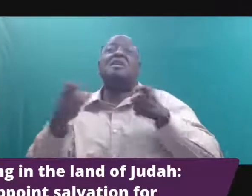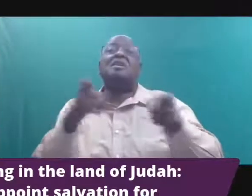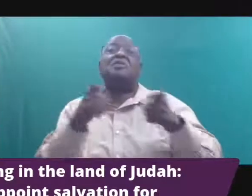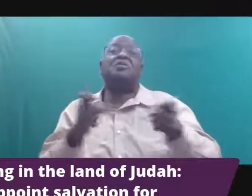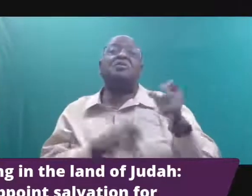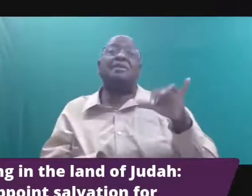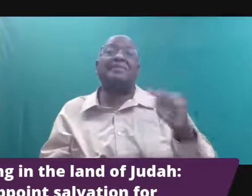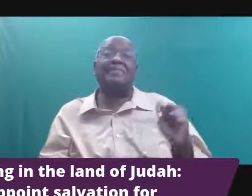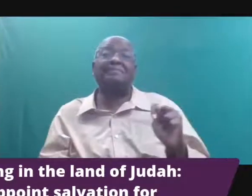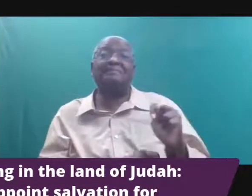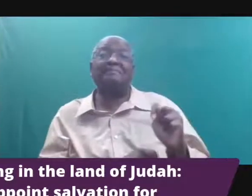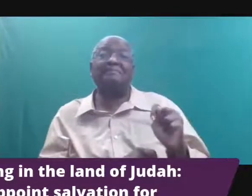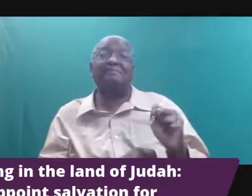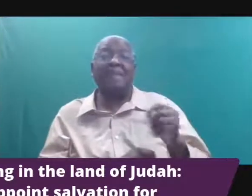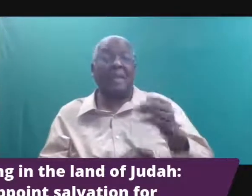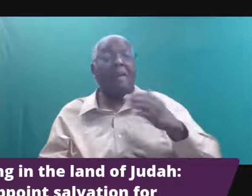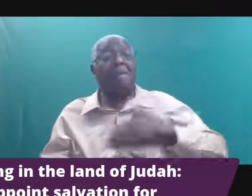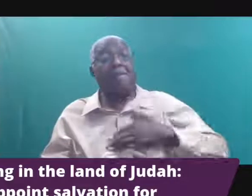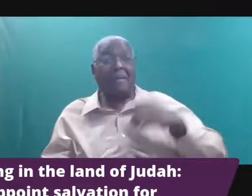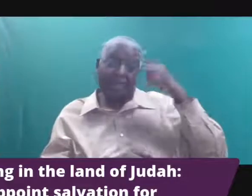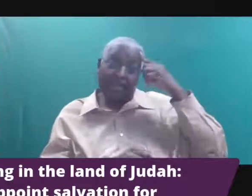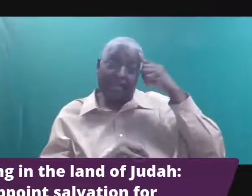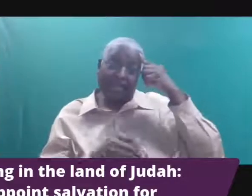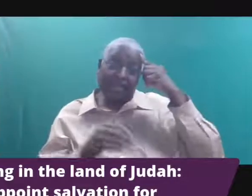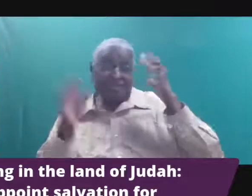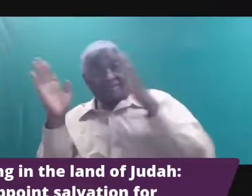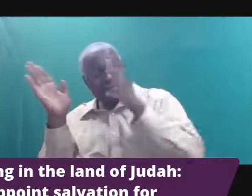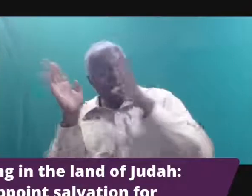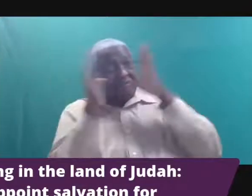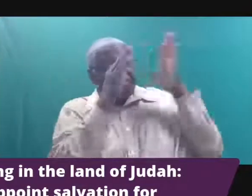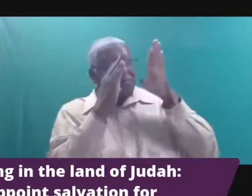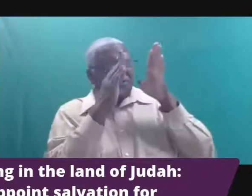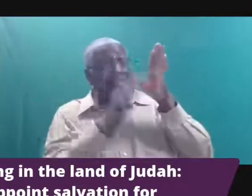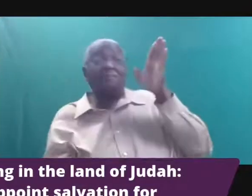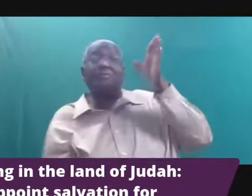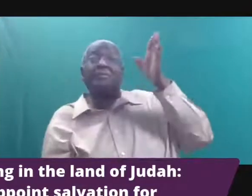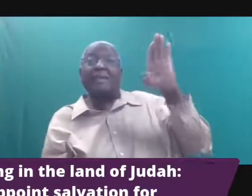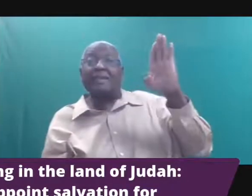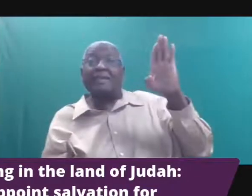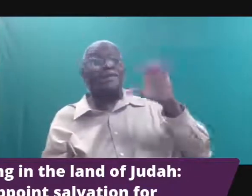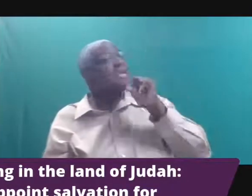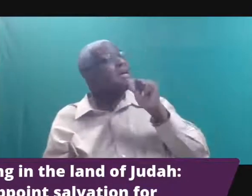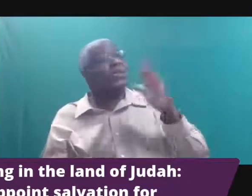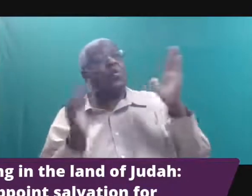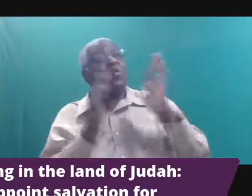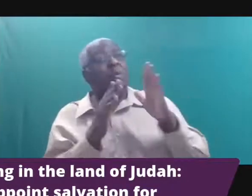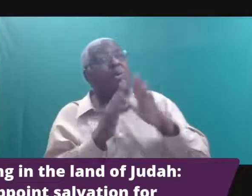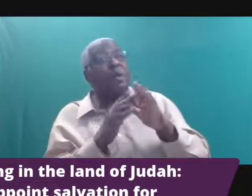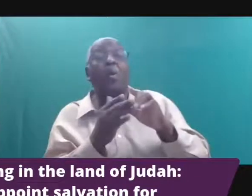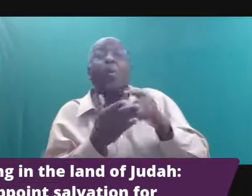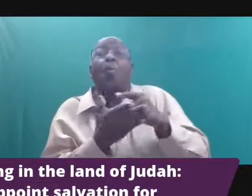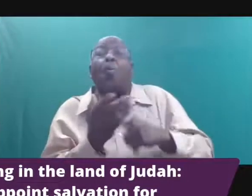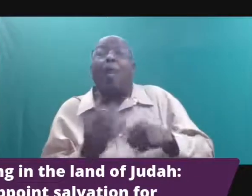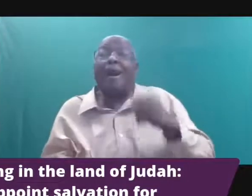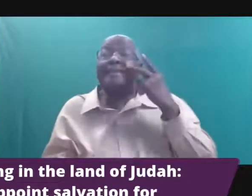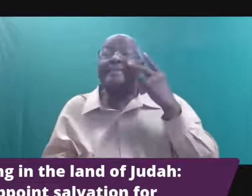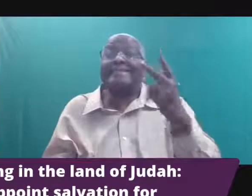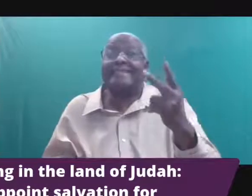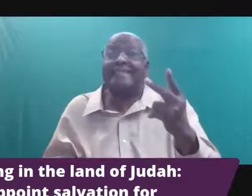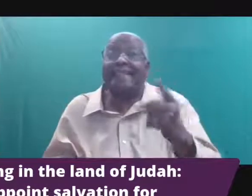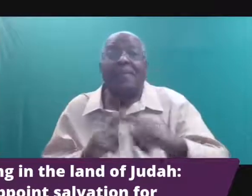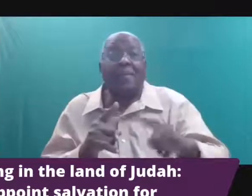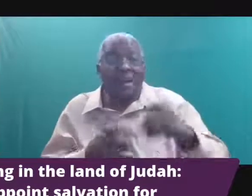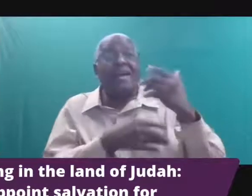my mind is fixed on God, I don't worry about what I see. I trust the Savior. Oh God. And somebody needs to